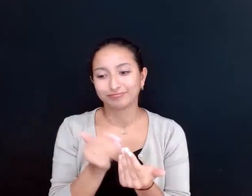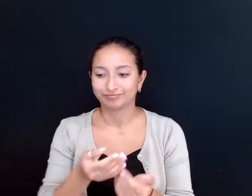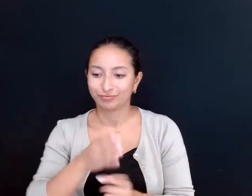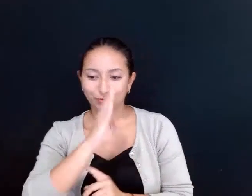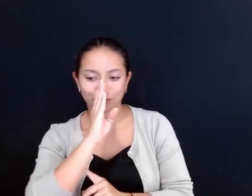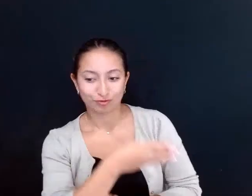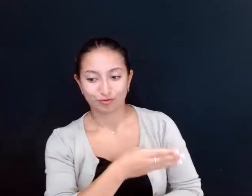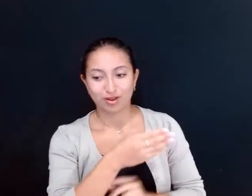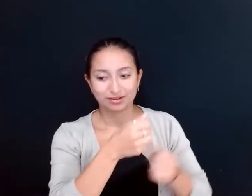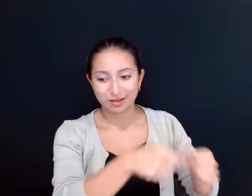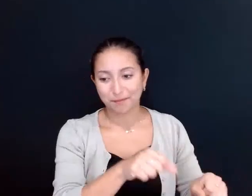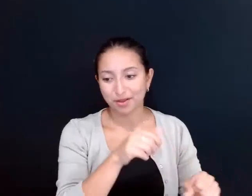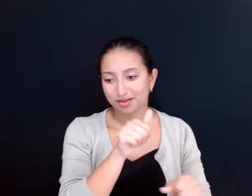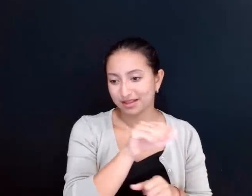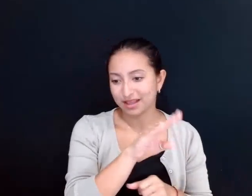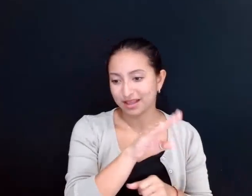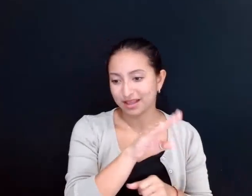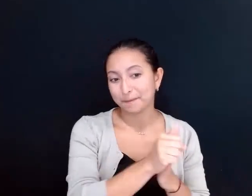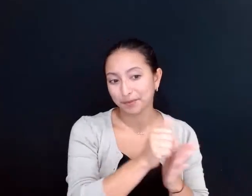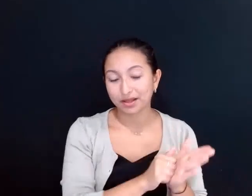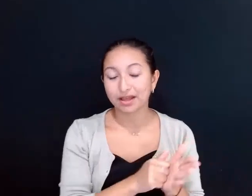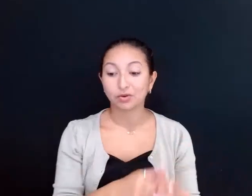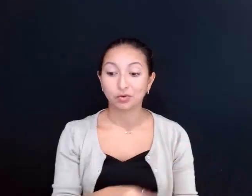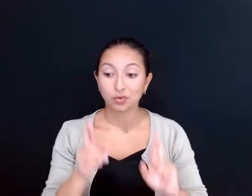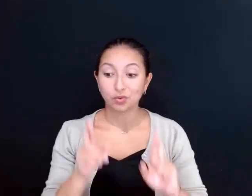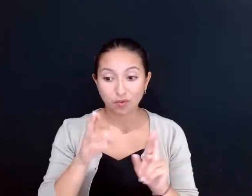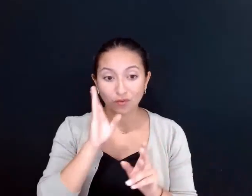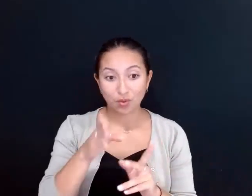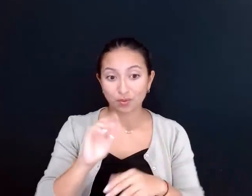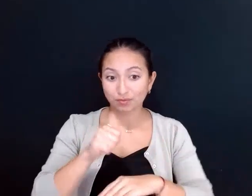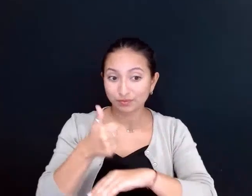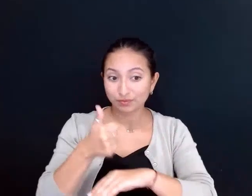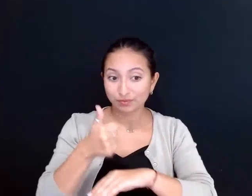of those funds directly. So that's something hopefully we'll be rolling out